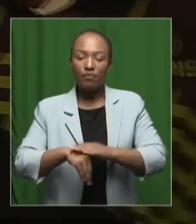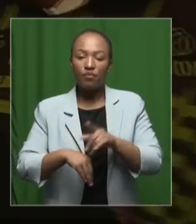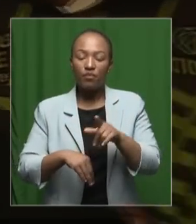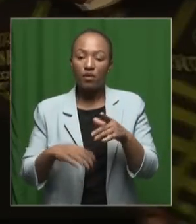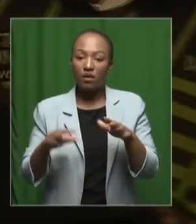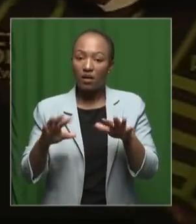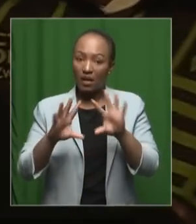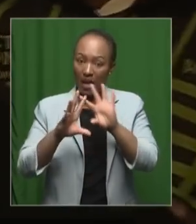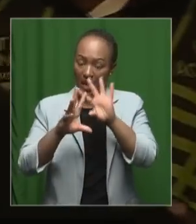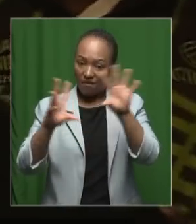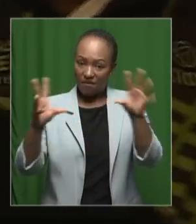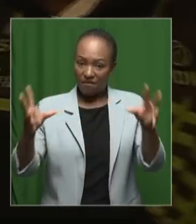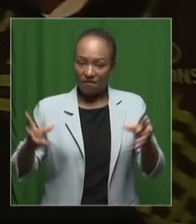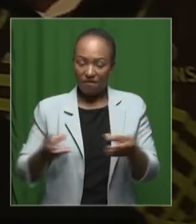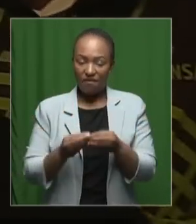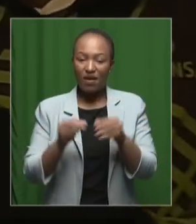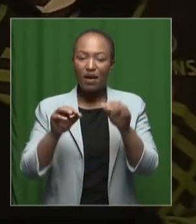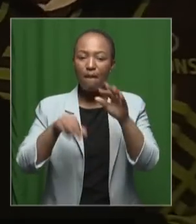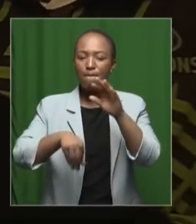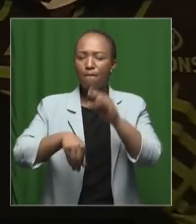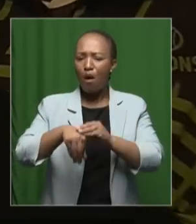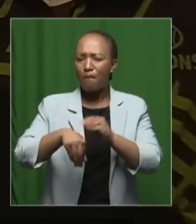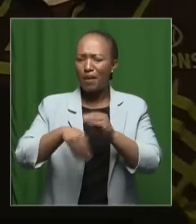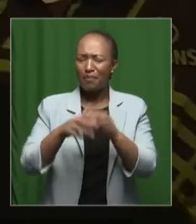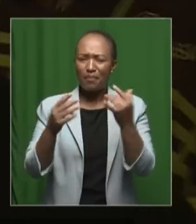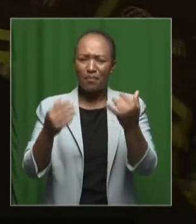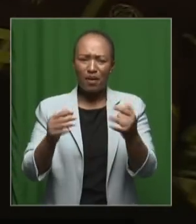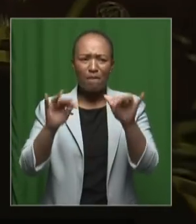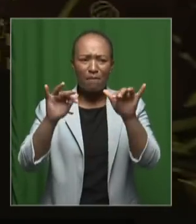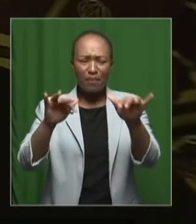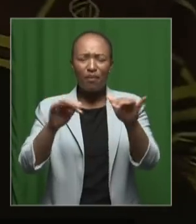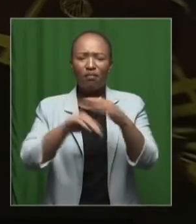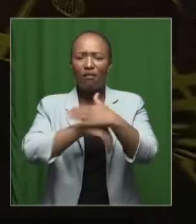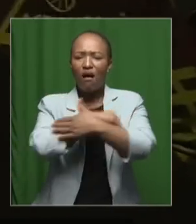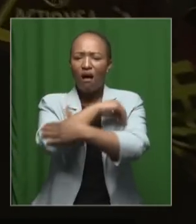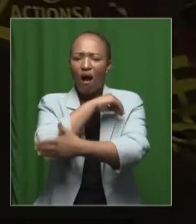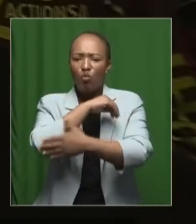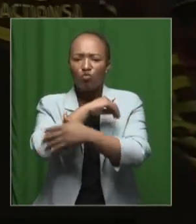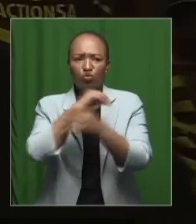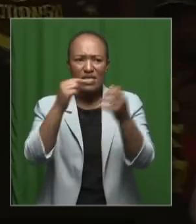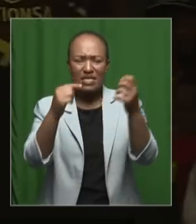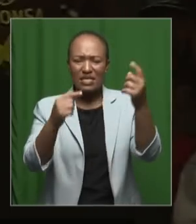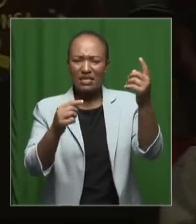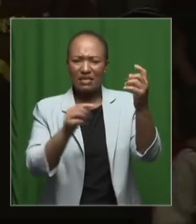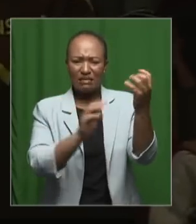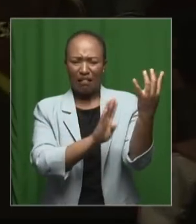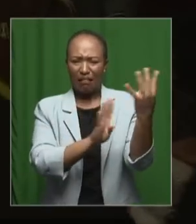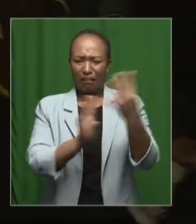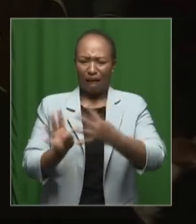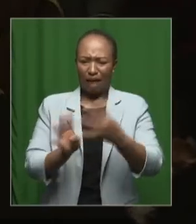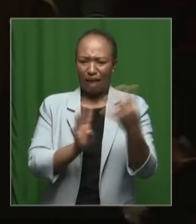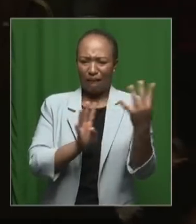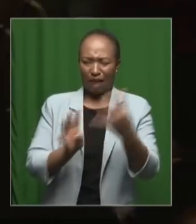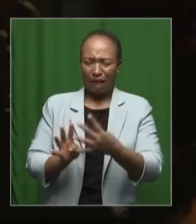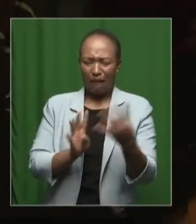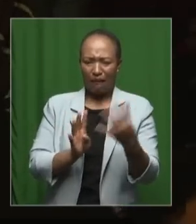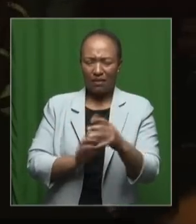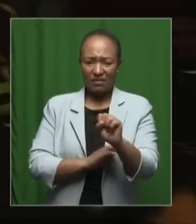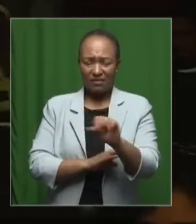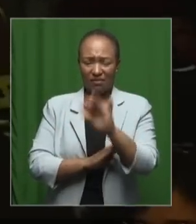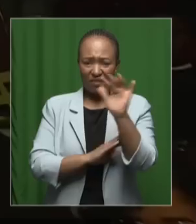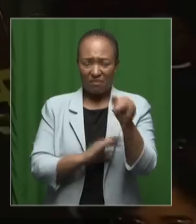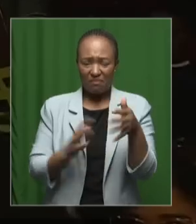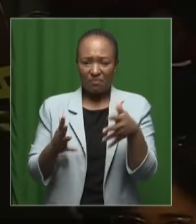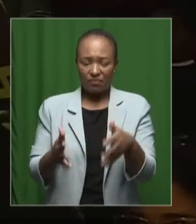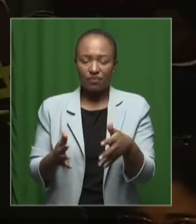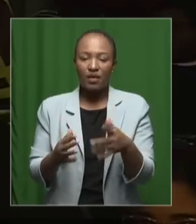in the room, which is immigration and, the trade that's been happening in South Africa. Given the fact that South Africa